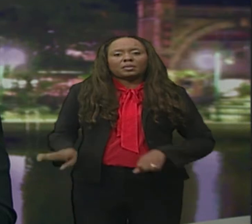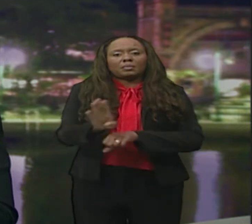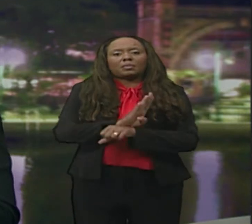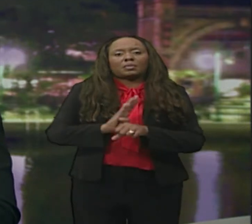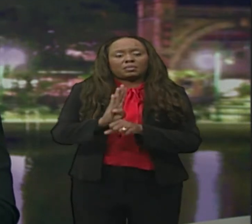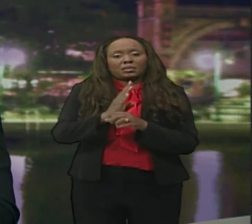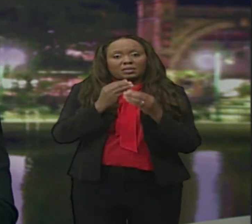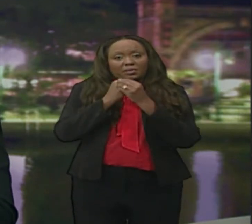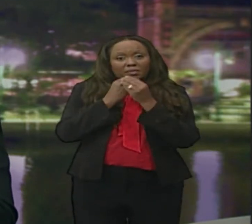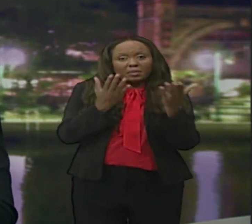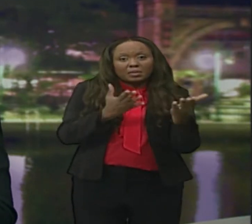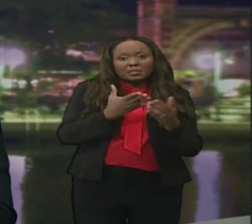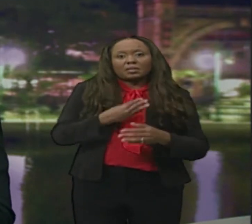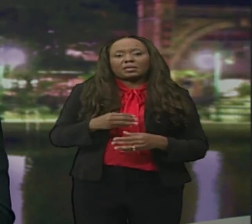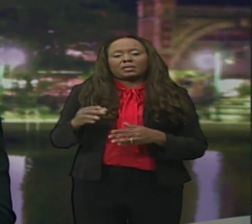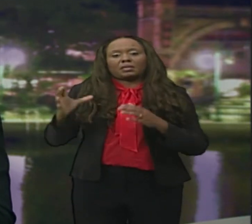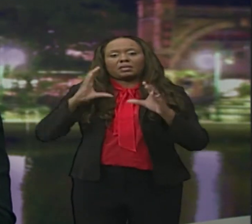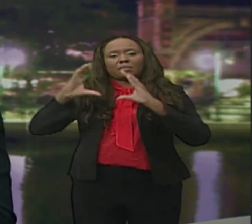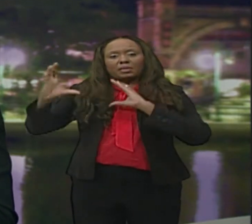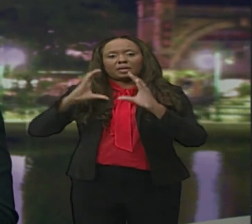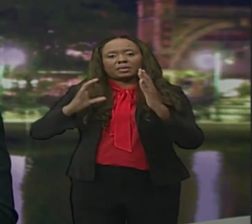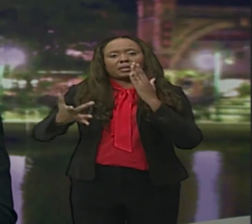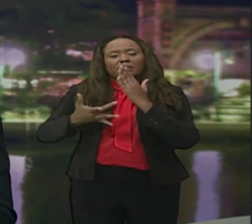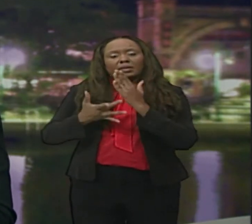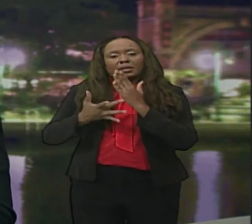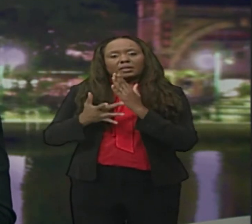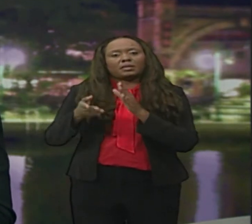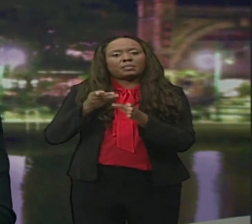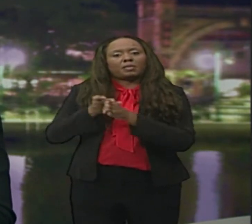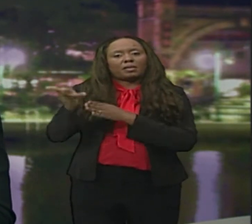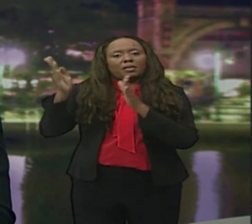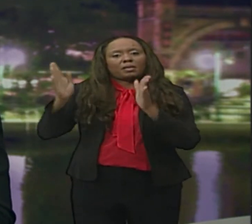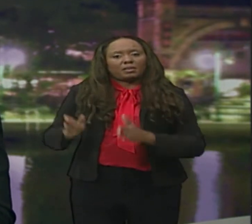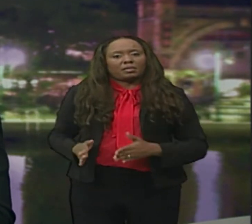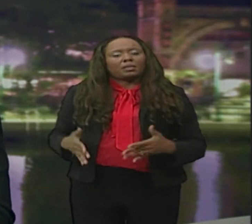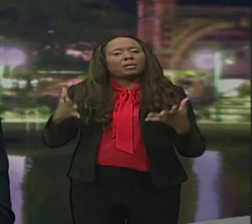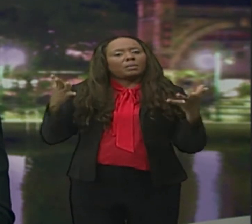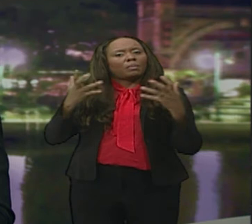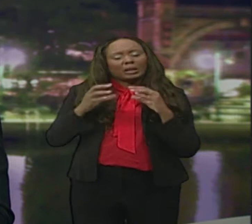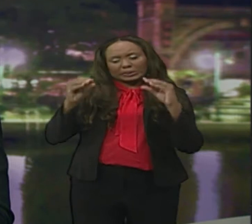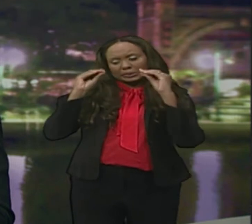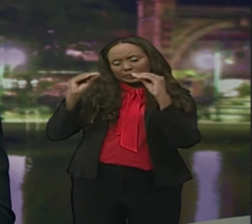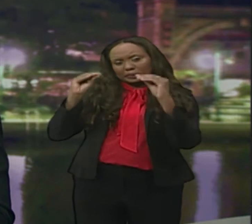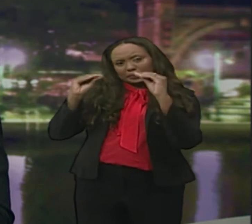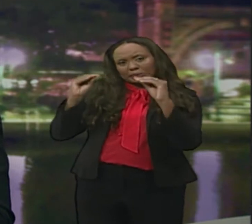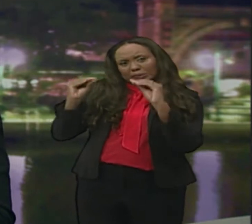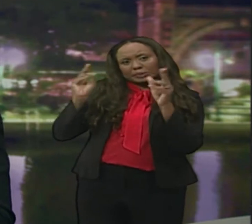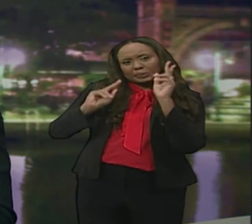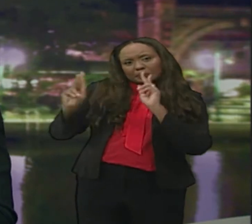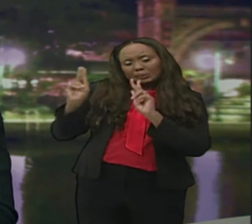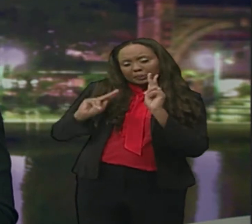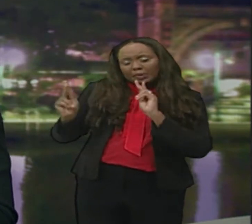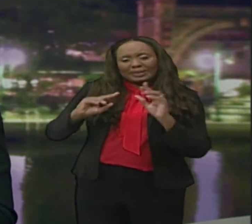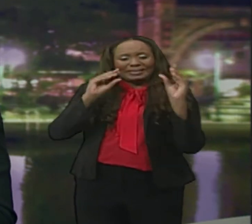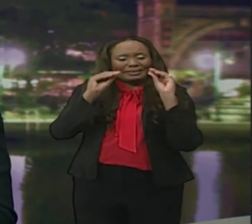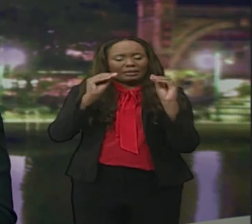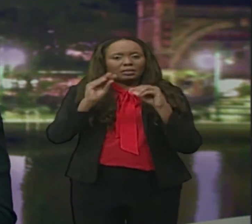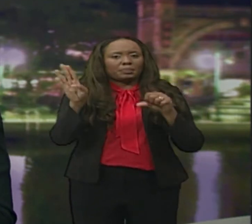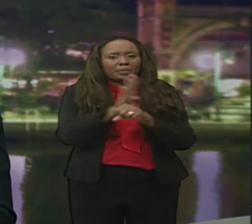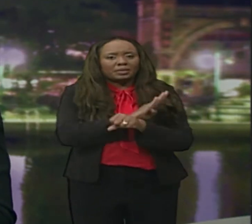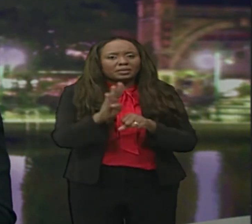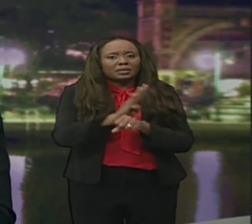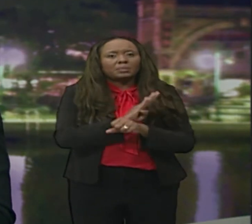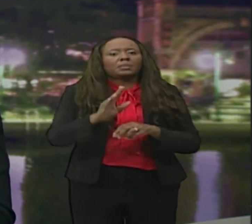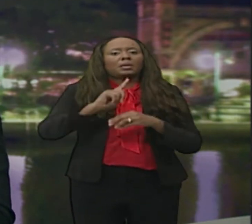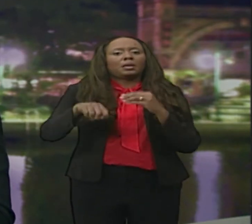Local information and communication technology professionals have been seeking to sensitize local individuals and businesses about how a